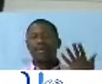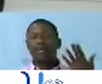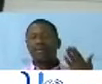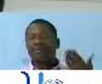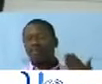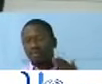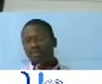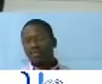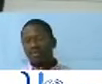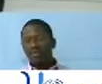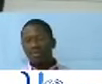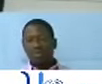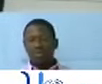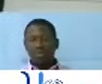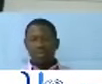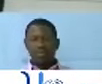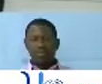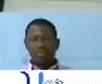2005.